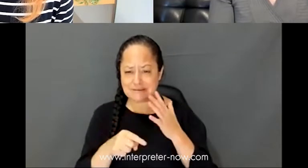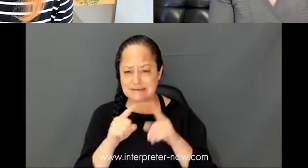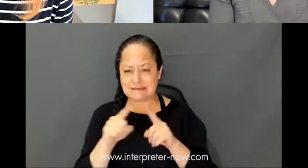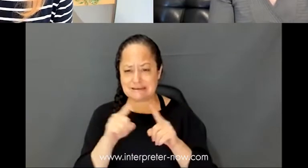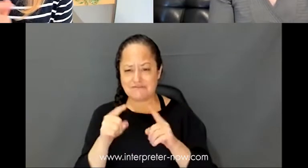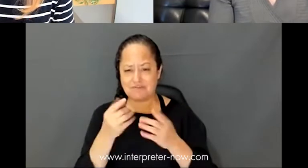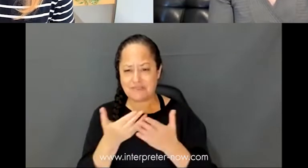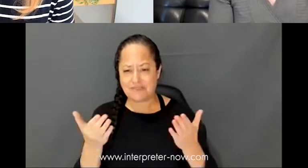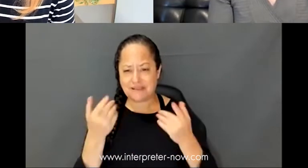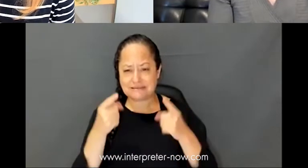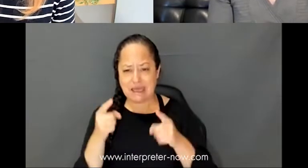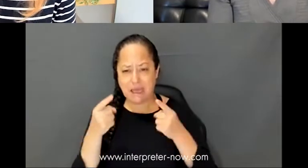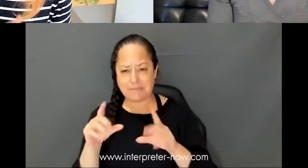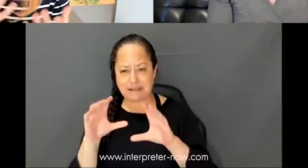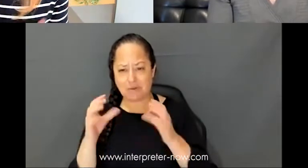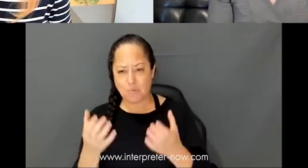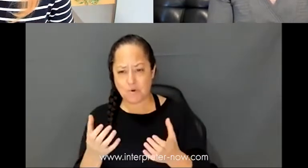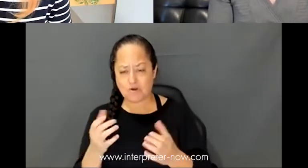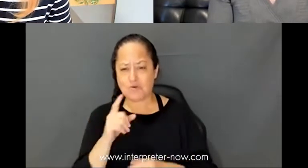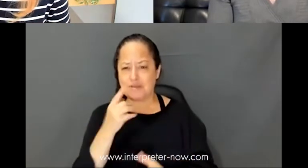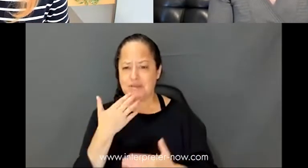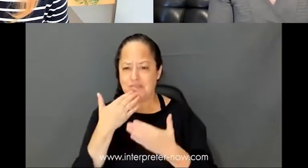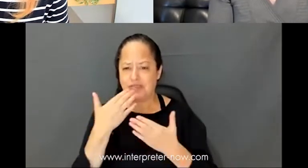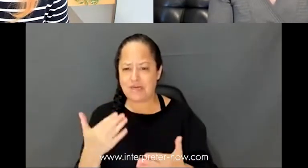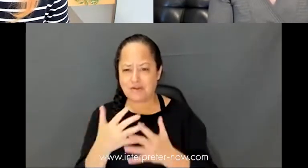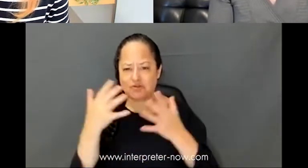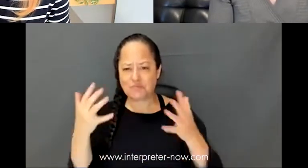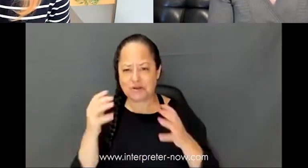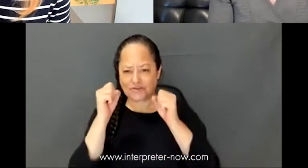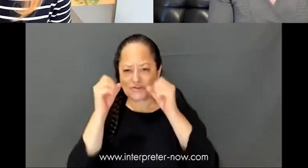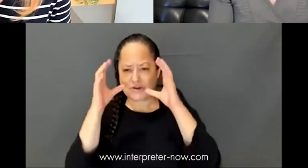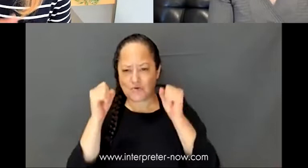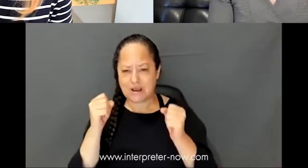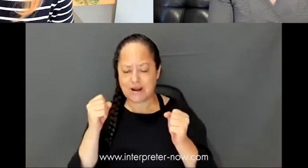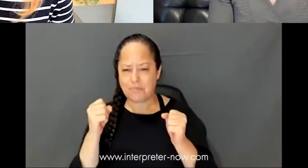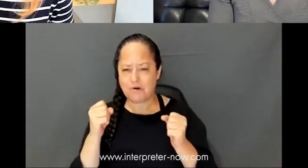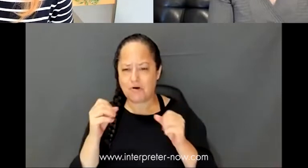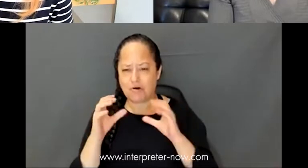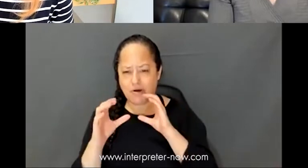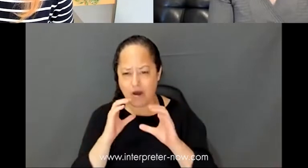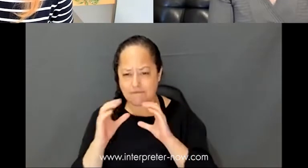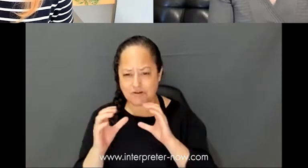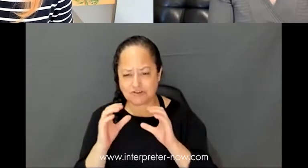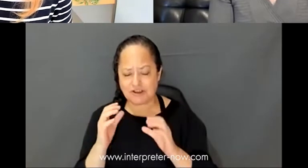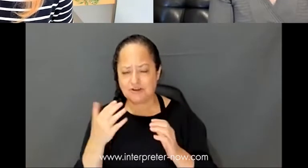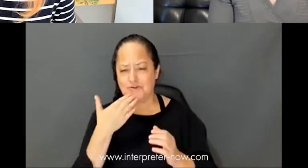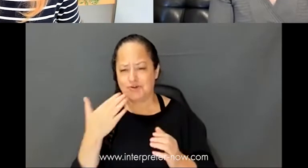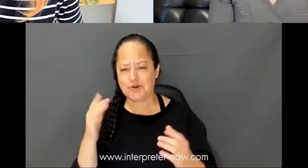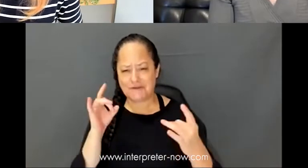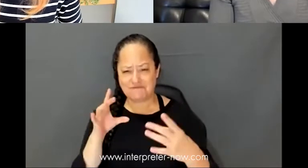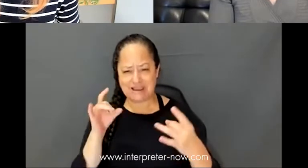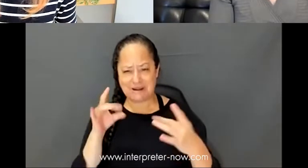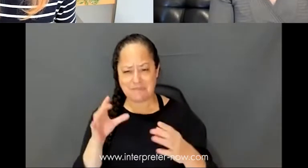world. So really, thank you so much for this incredible conversation. There's great feedback in the chat from folks,